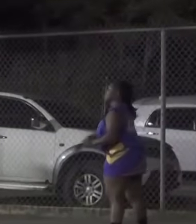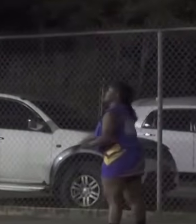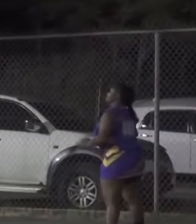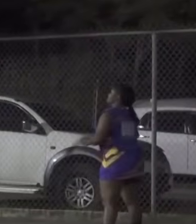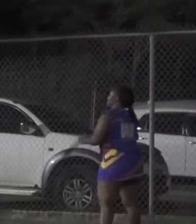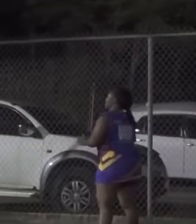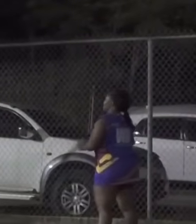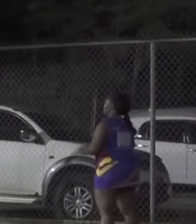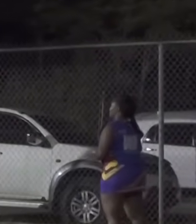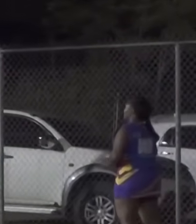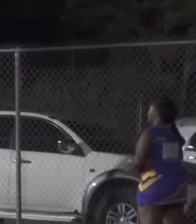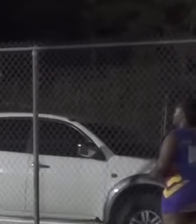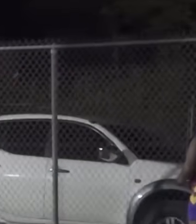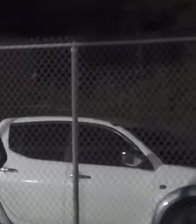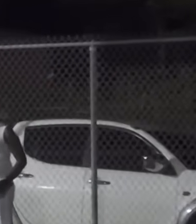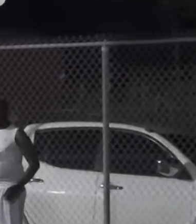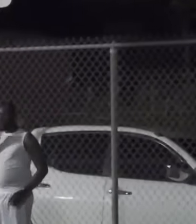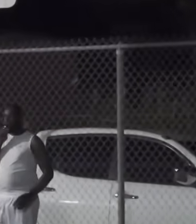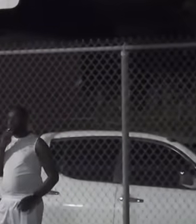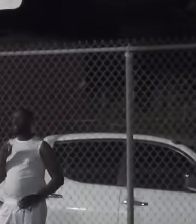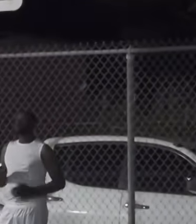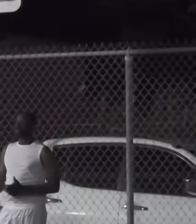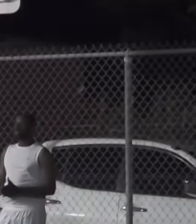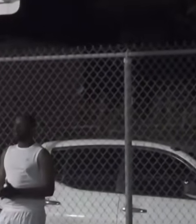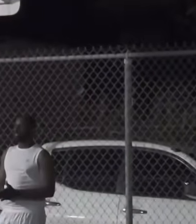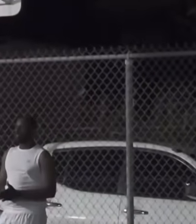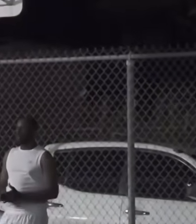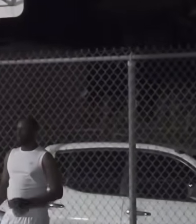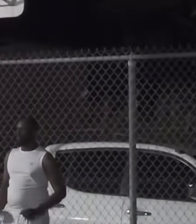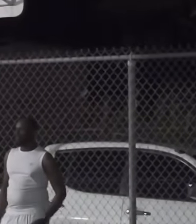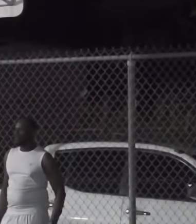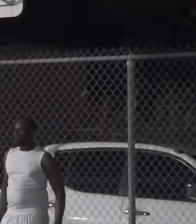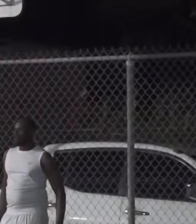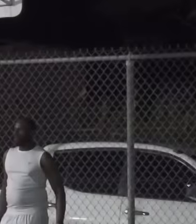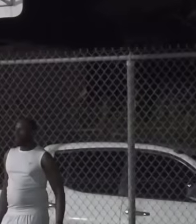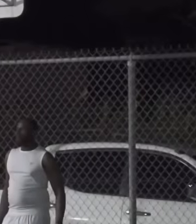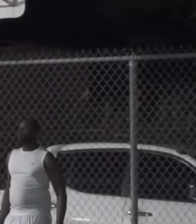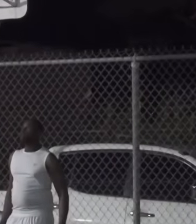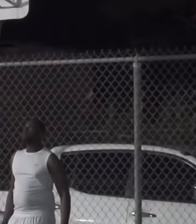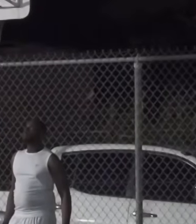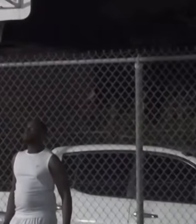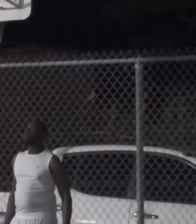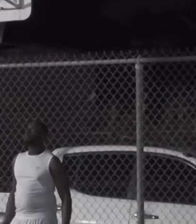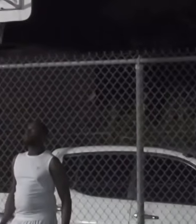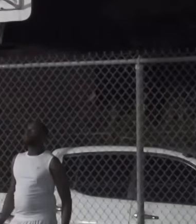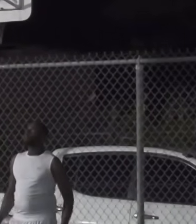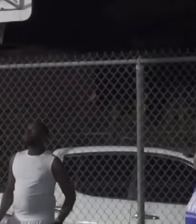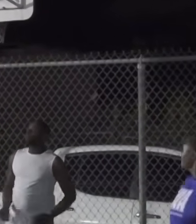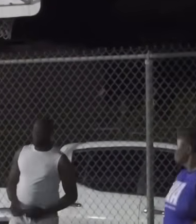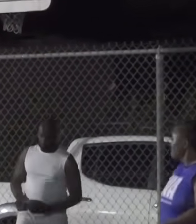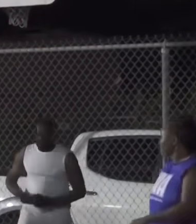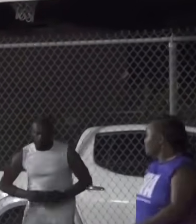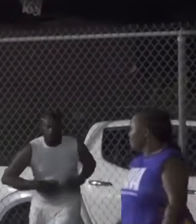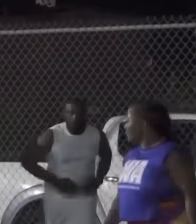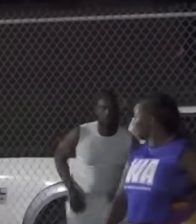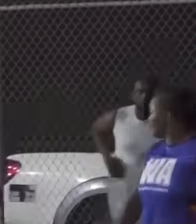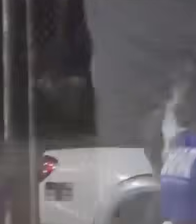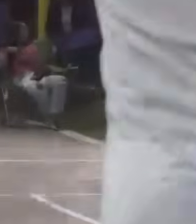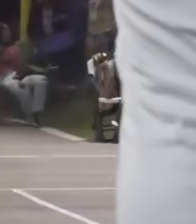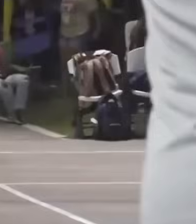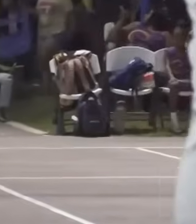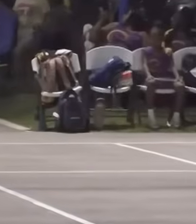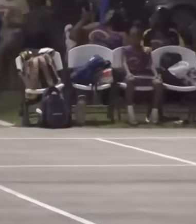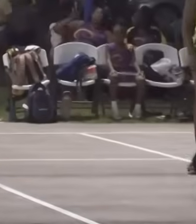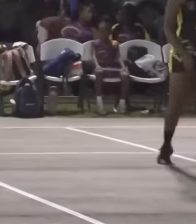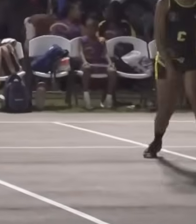2025 BNA Premier League title. Former champions UWI Blackbirds in the black and yellow taking on Guardian Group Pride of Villa,